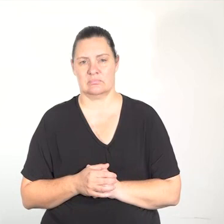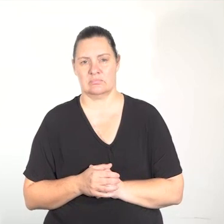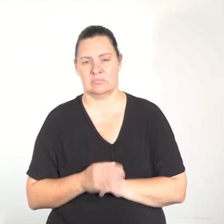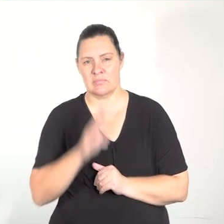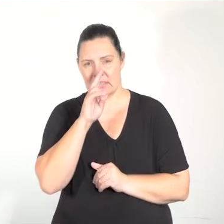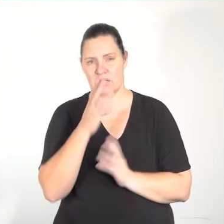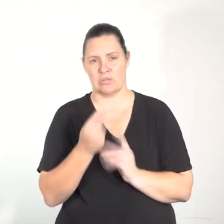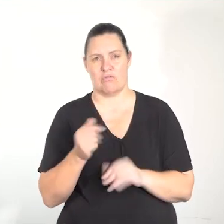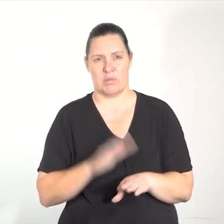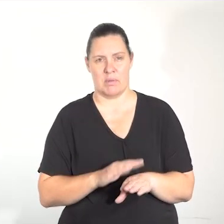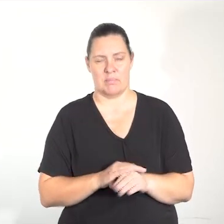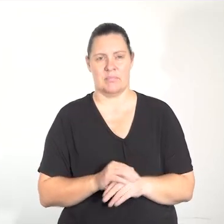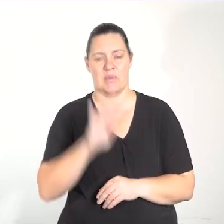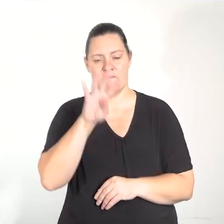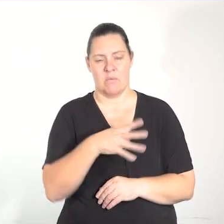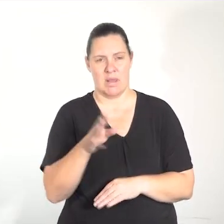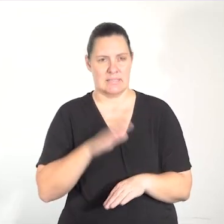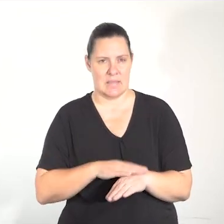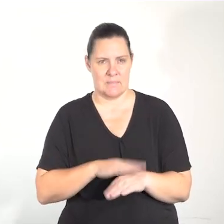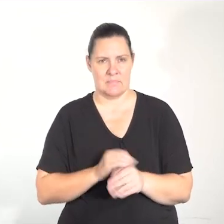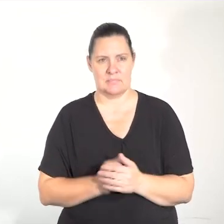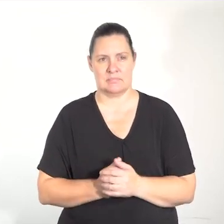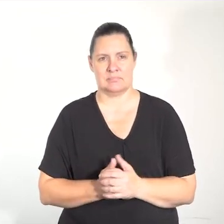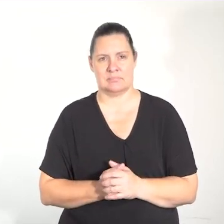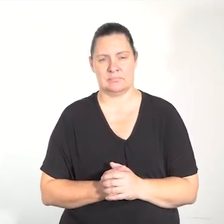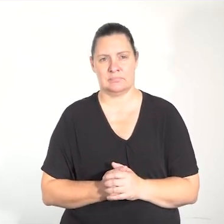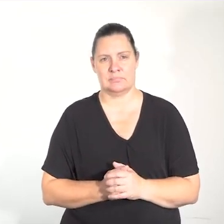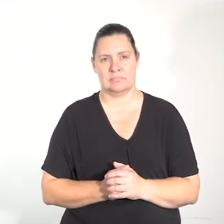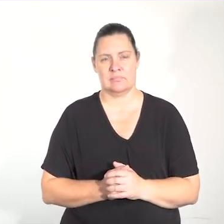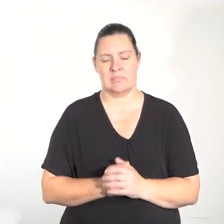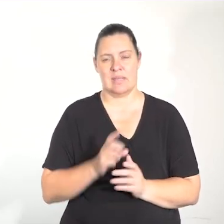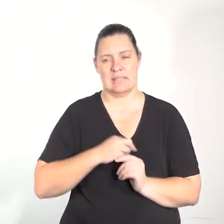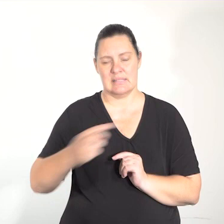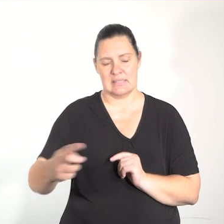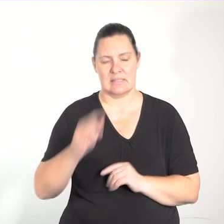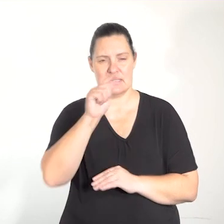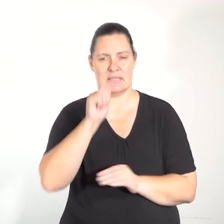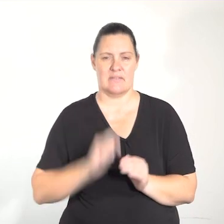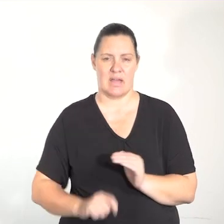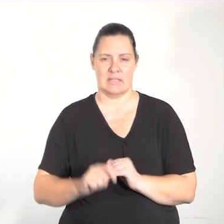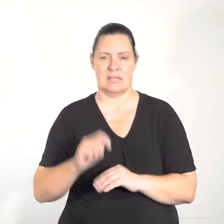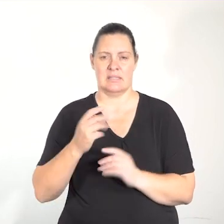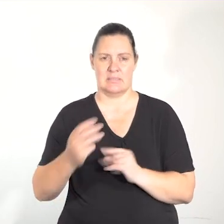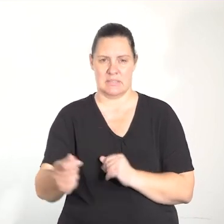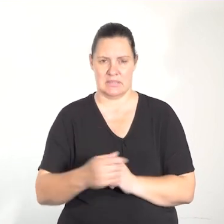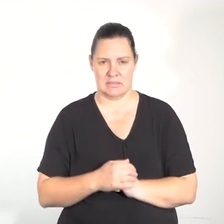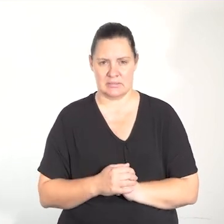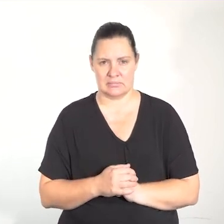solve that question. Do you remember the formula for time? Yes, it is distance divided